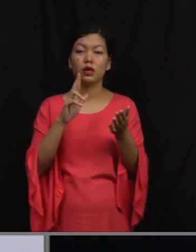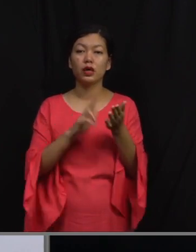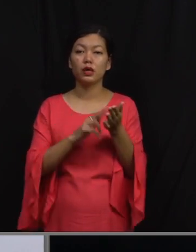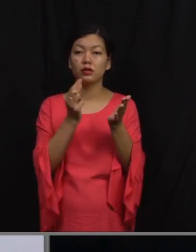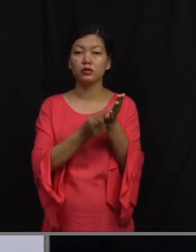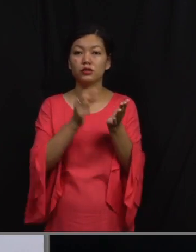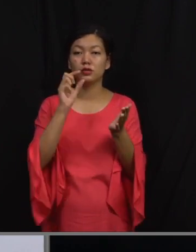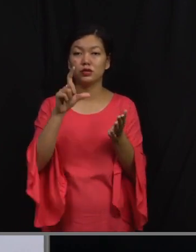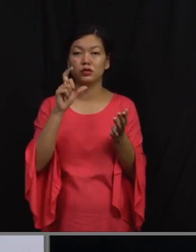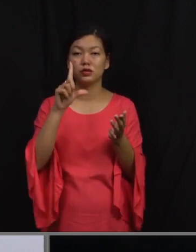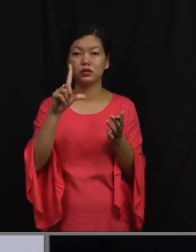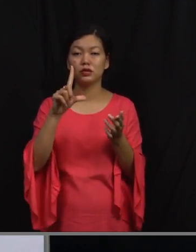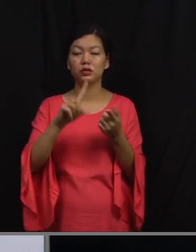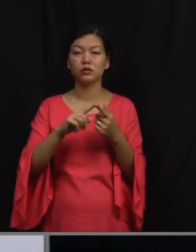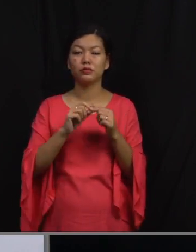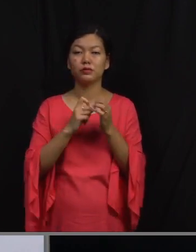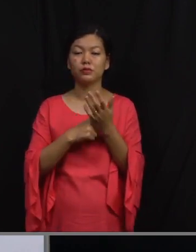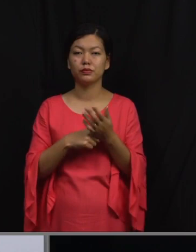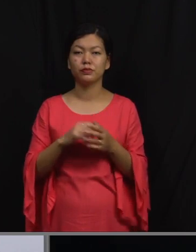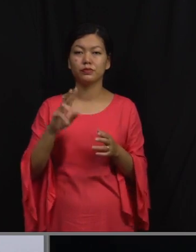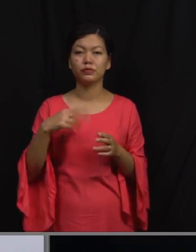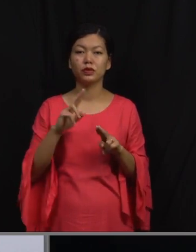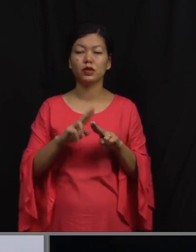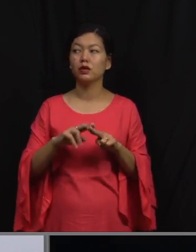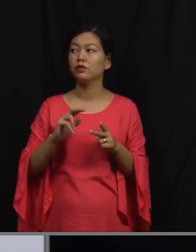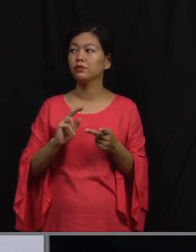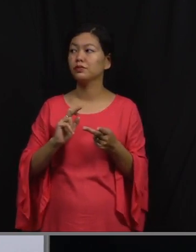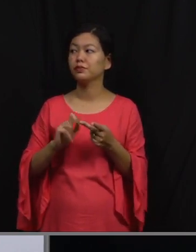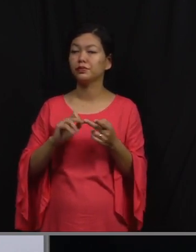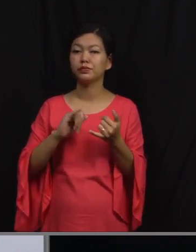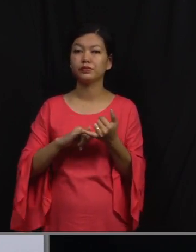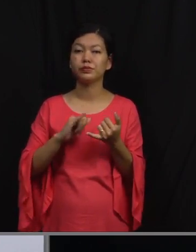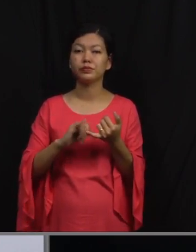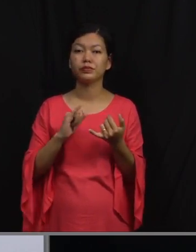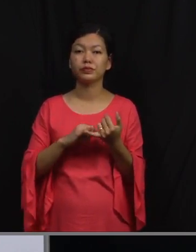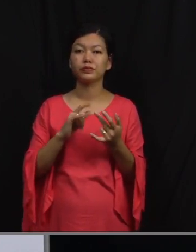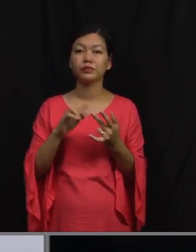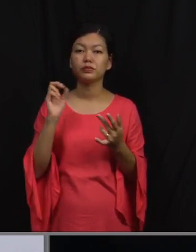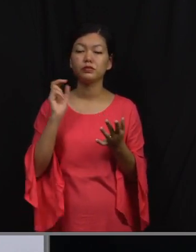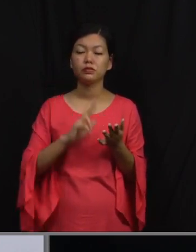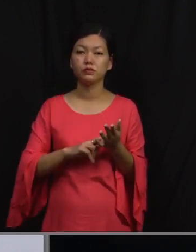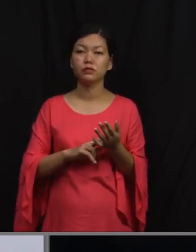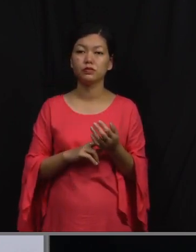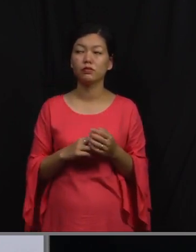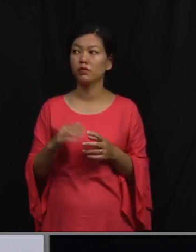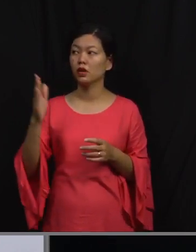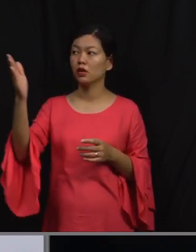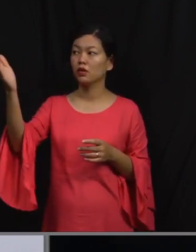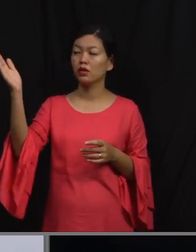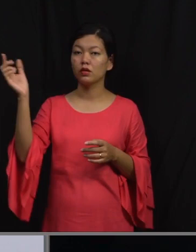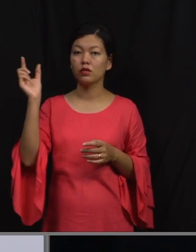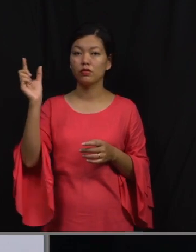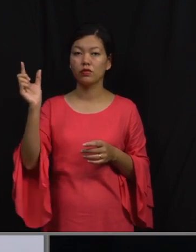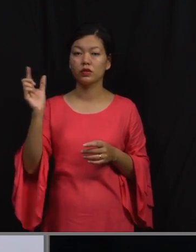fission. So nuclear fission. So once we have studied, or once we have discovered a phenomenon